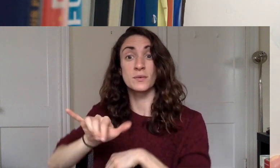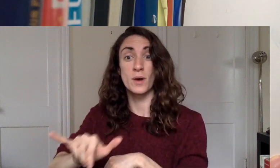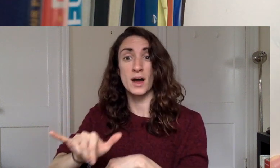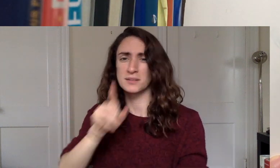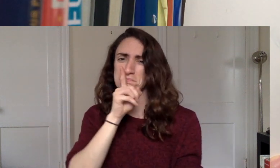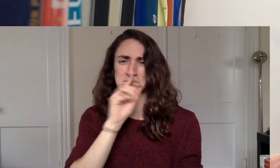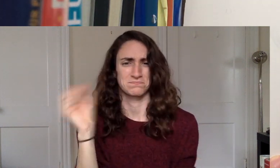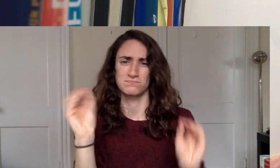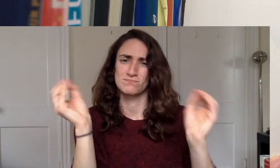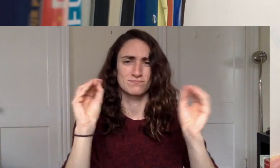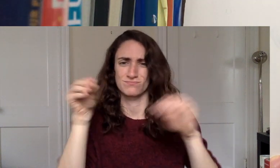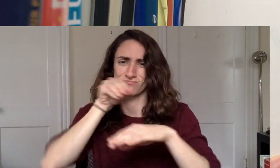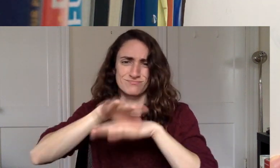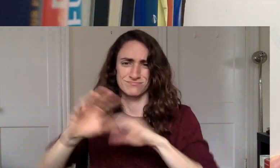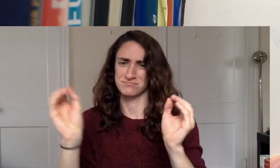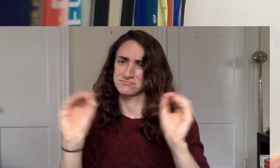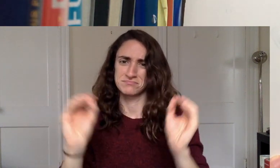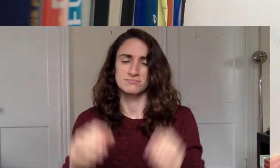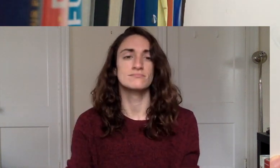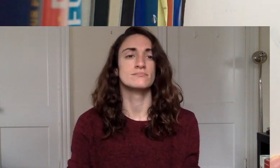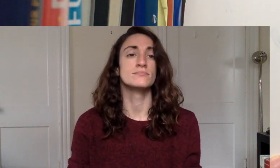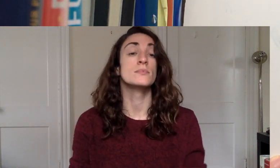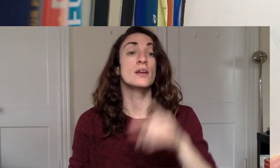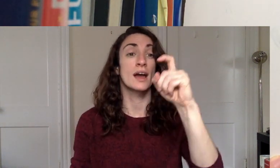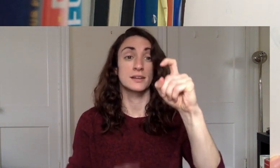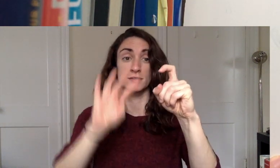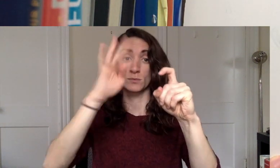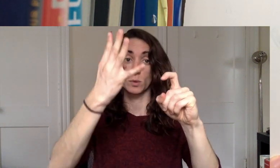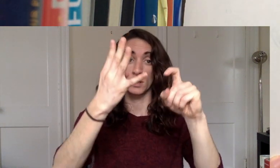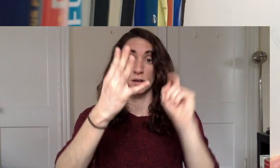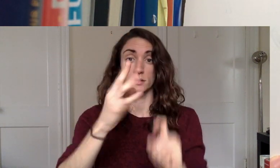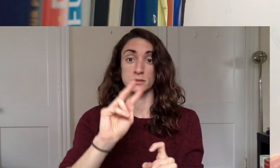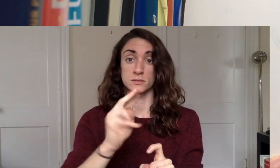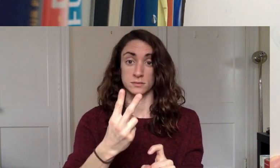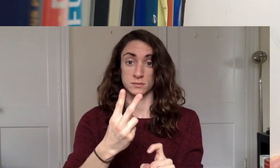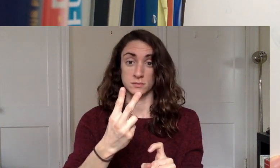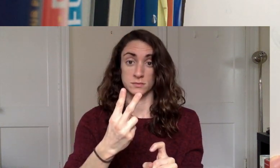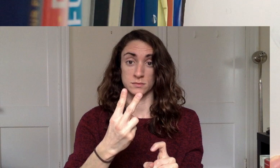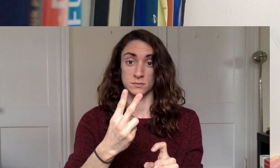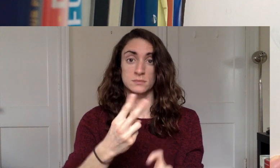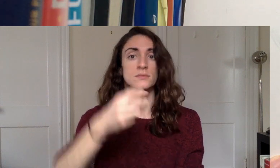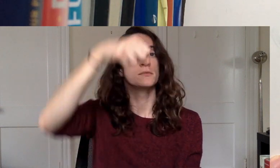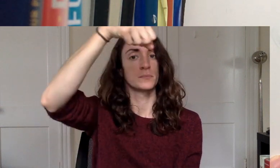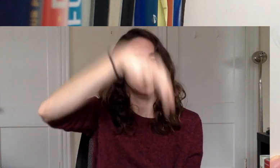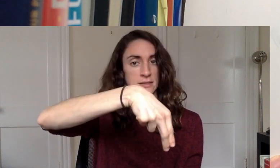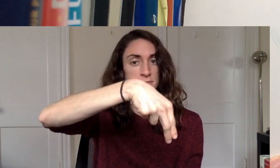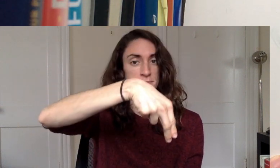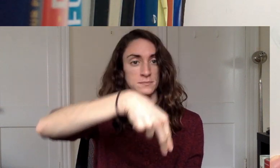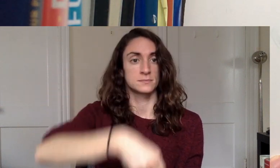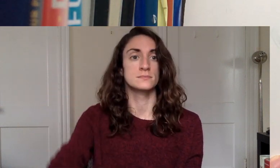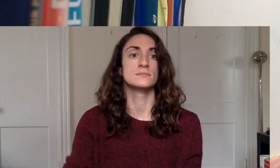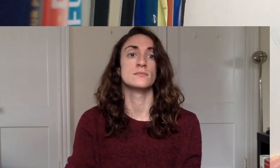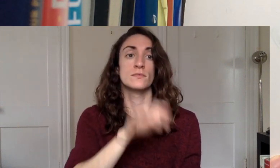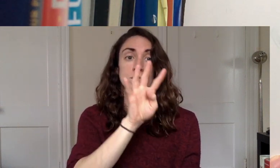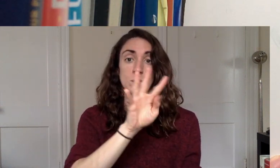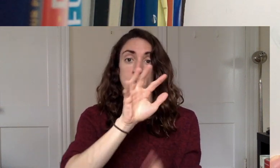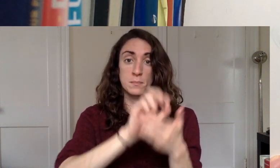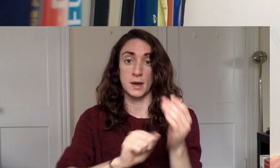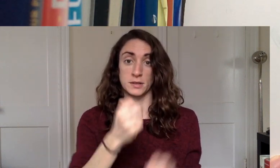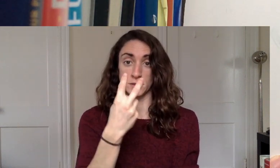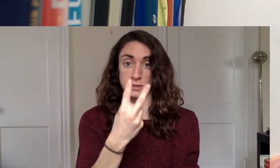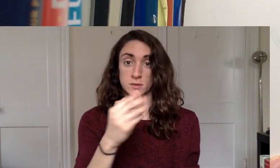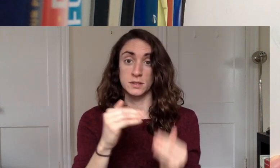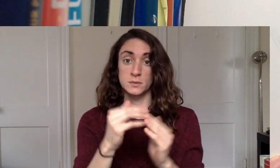that have the same base, x to the 4th and x squared, same as we've been doing before, the greater exponent is in the numerator, so that's where that term is going to